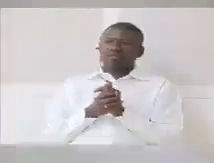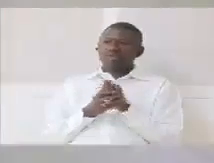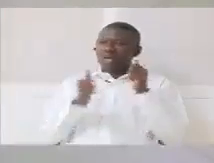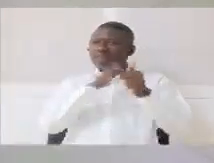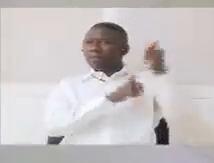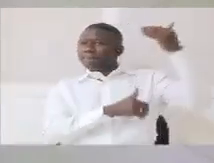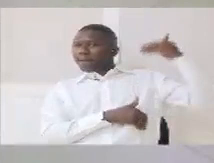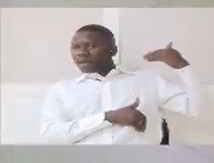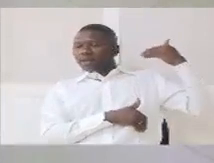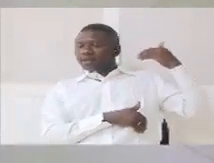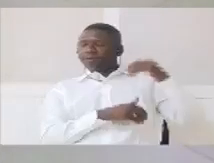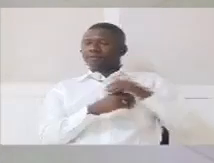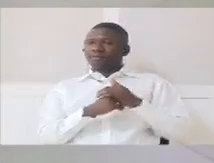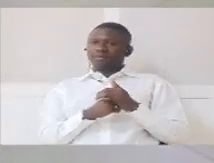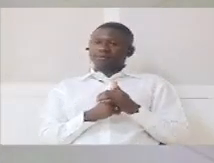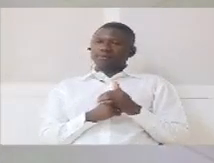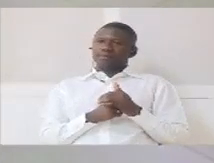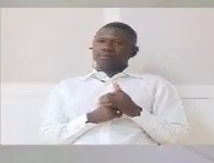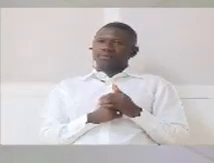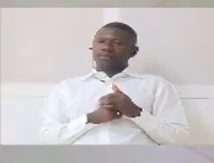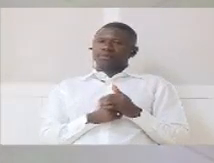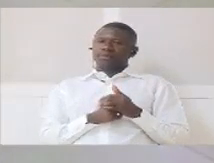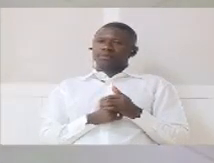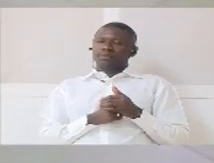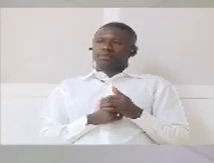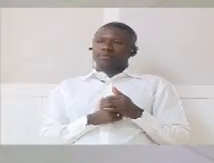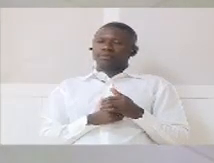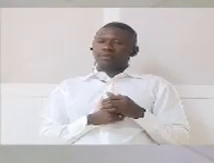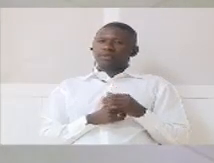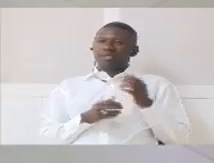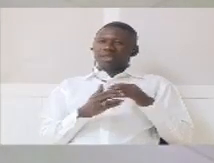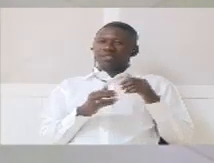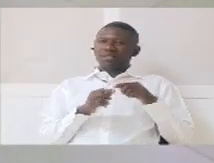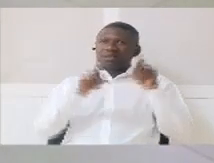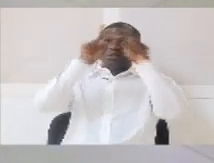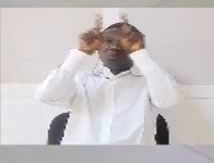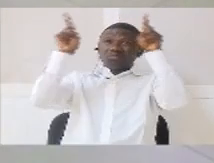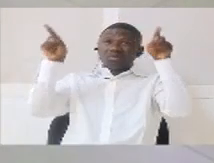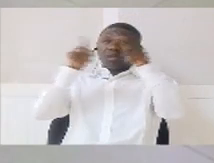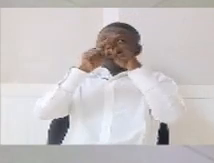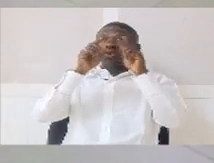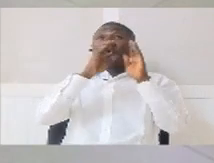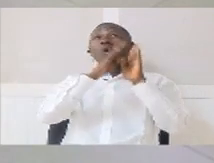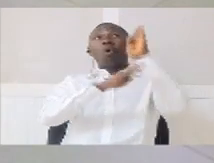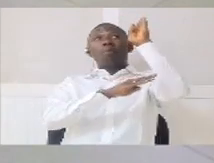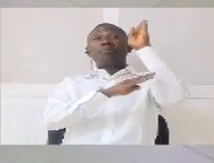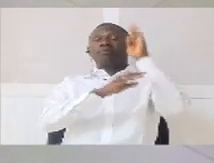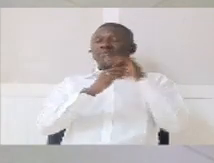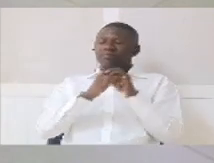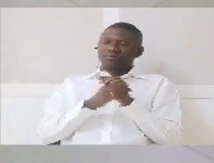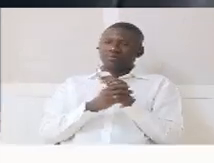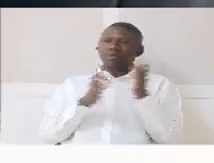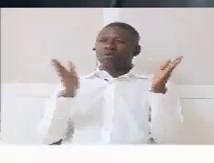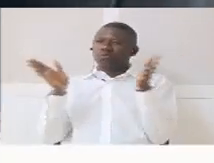Behind. Ventilation okay dam into comma. Santo. There's a space on top for ventilation. Oh,